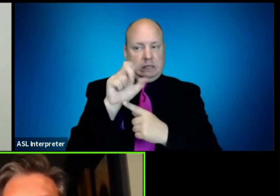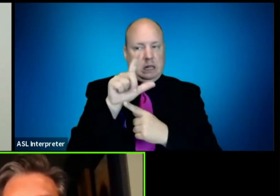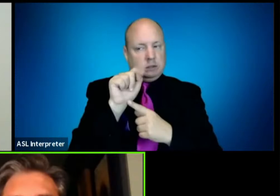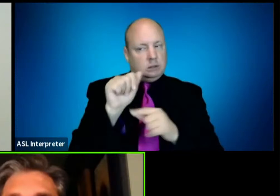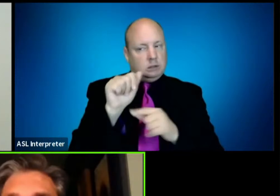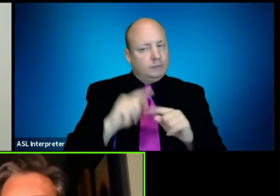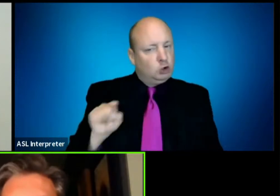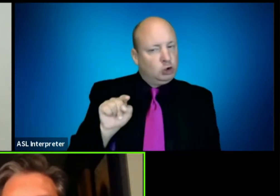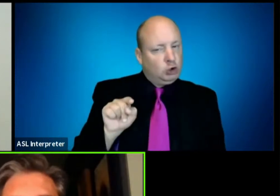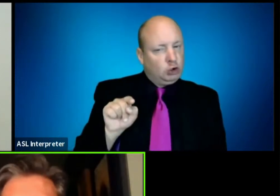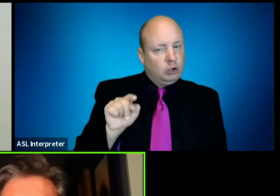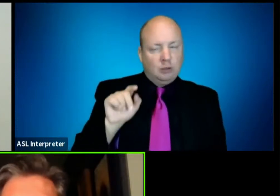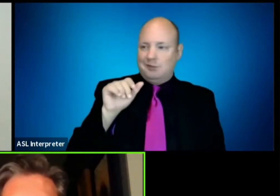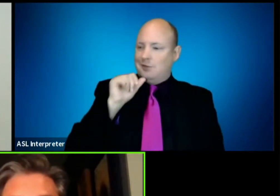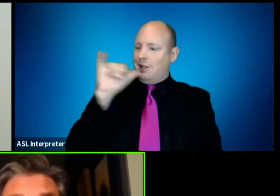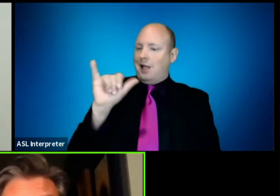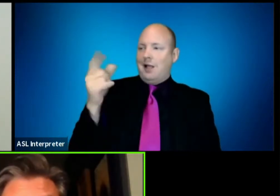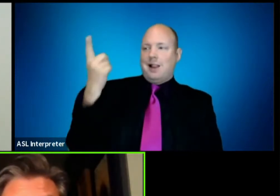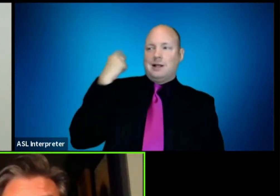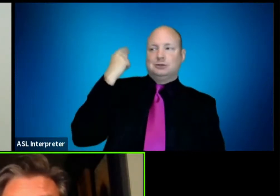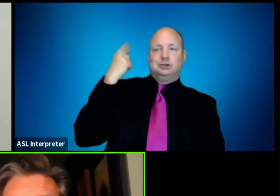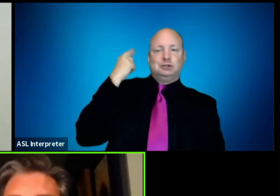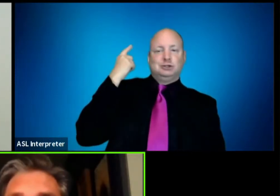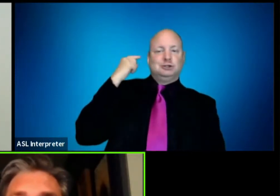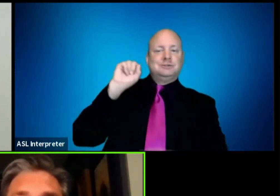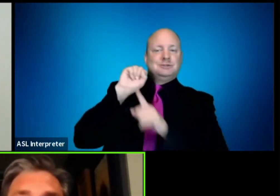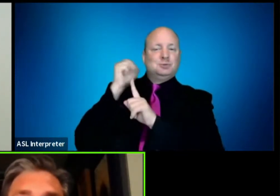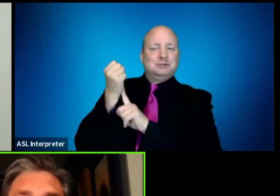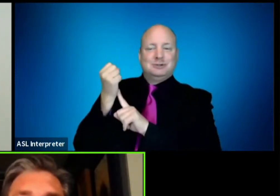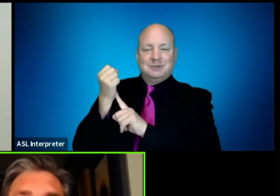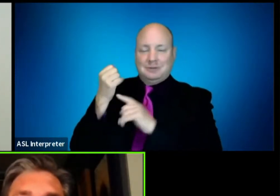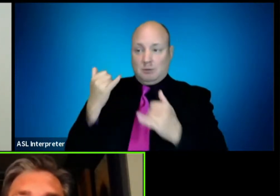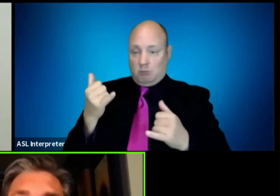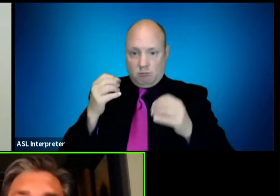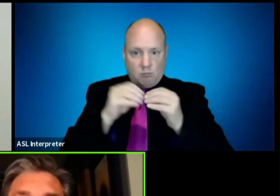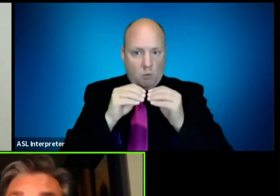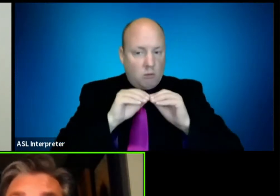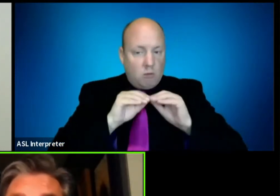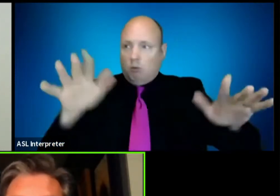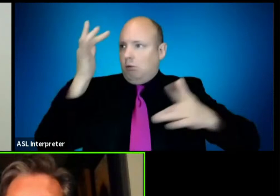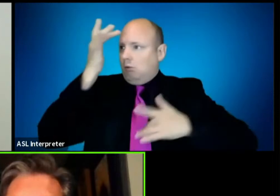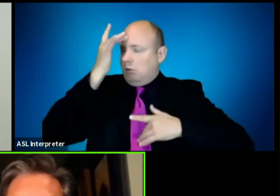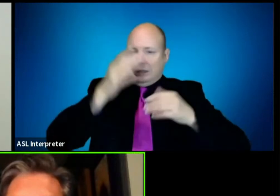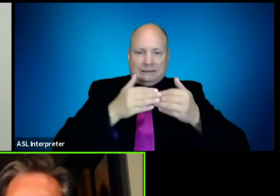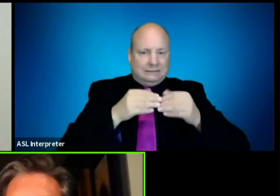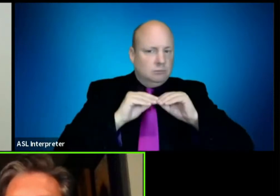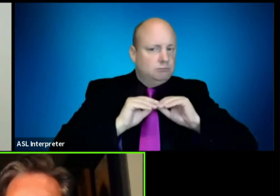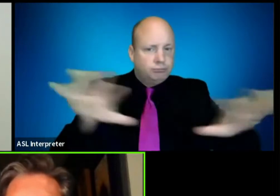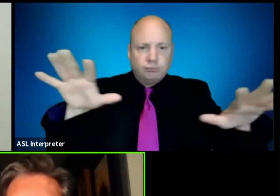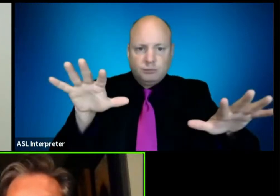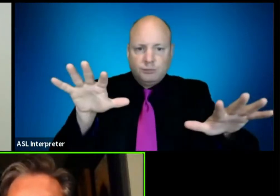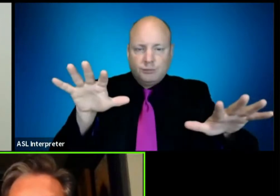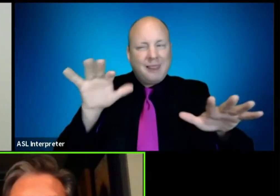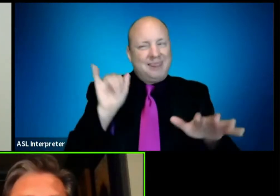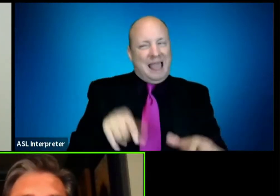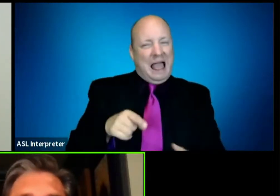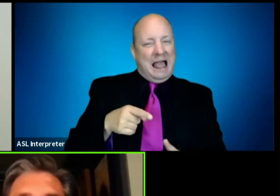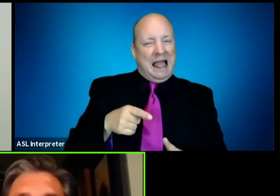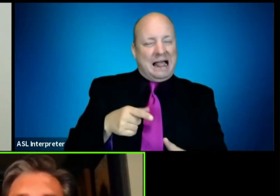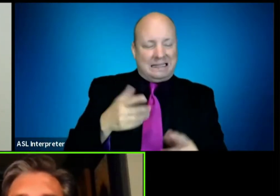school year. It is incredibly more infectious and can spread very easily from person to